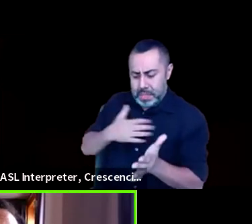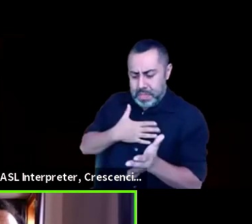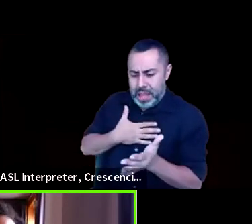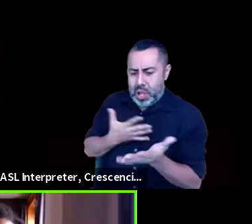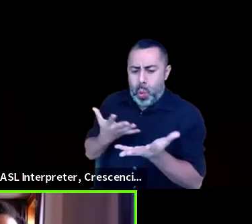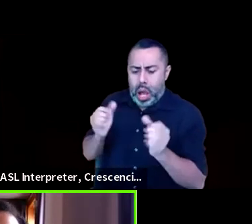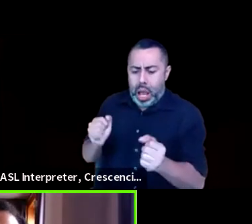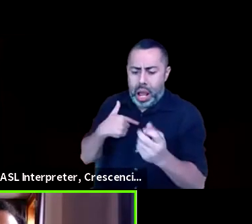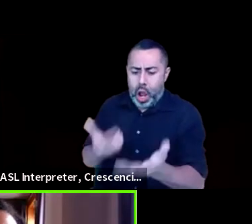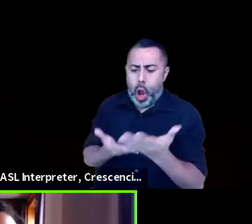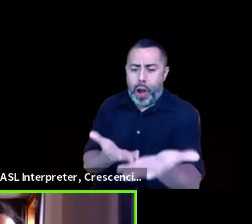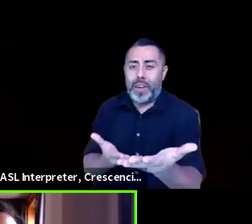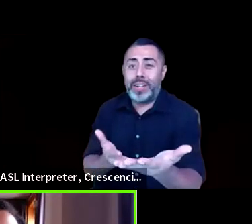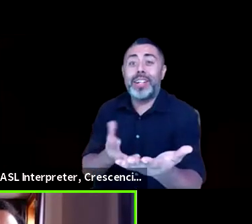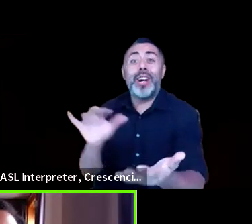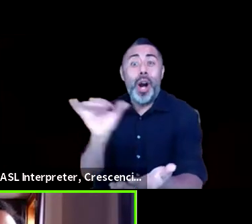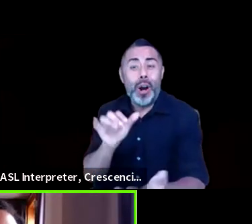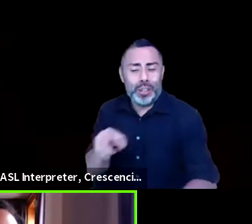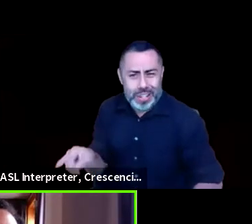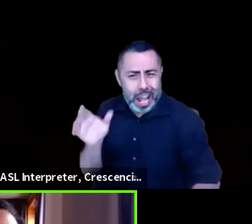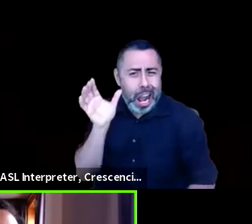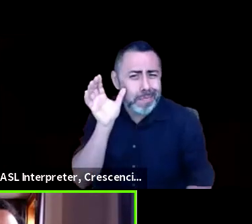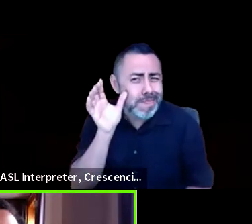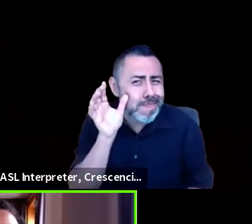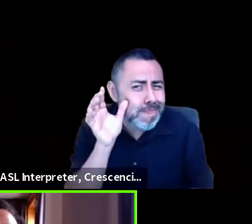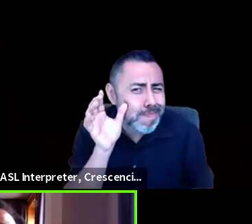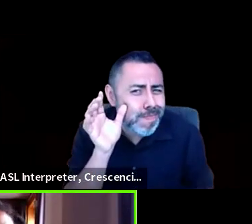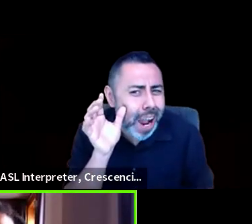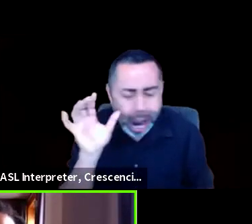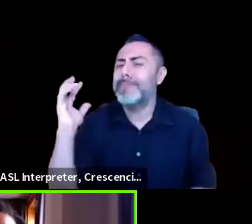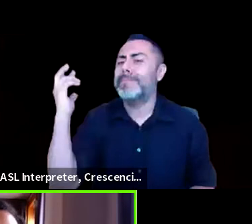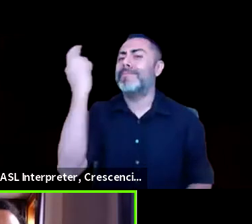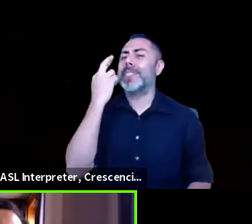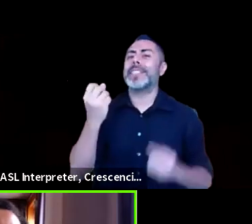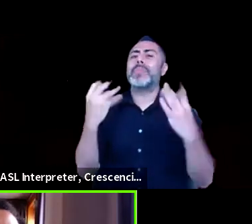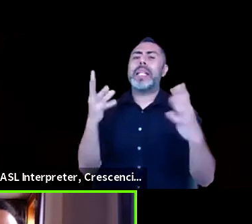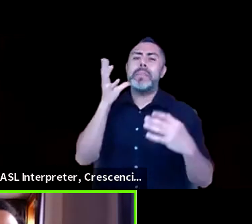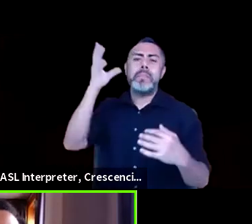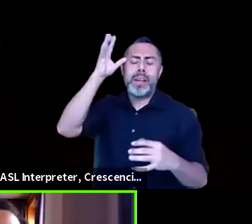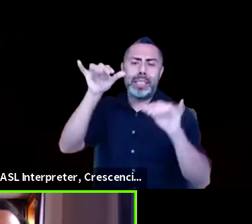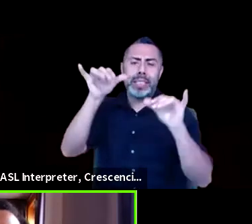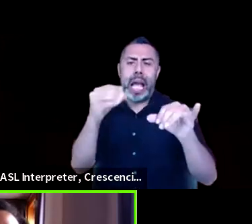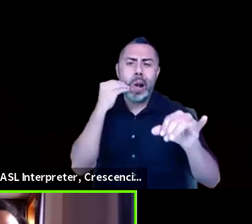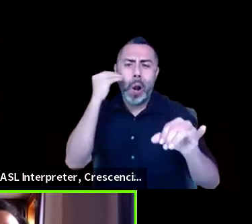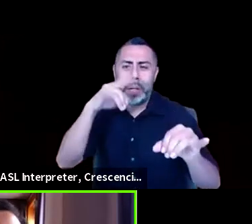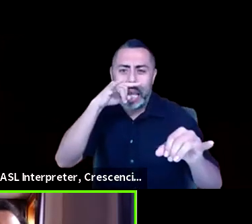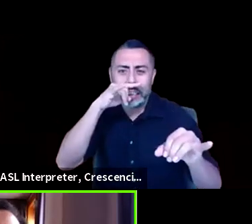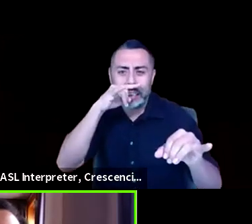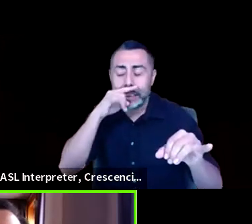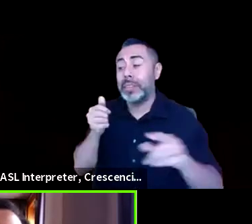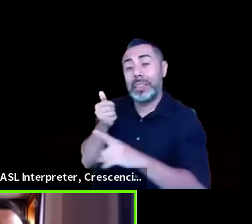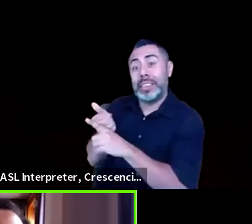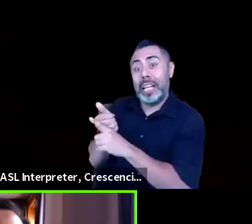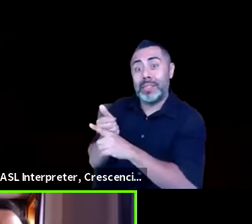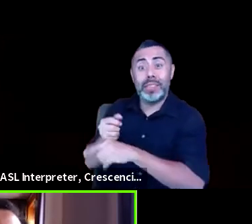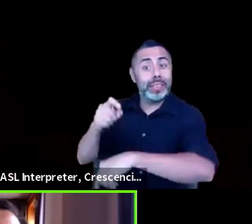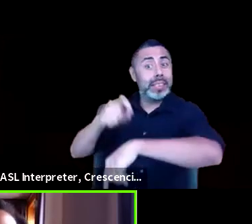noticing through listening that there are a lot of parents who are home with kids. So Monday through Friday at 1 o'clock, she's teaching an art